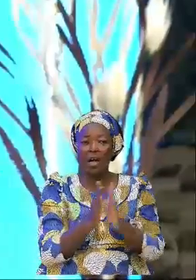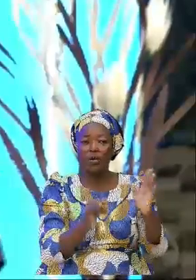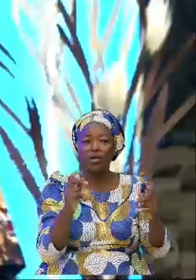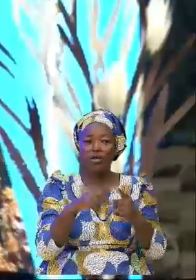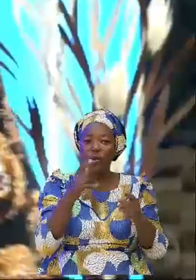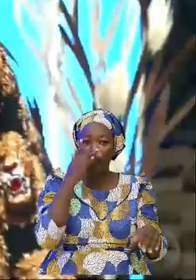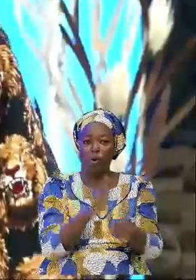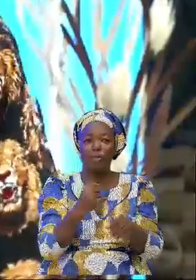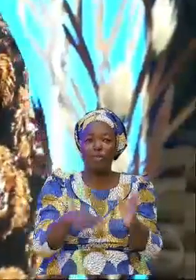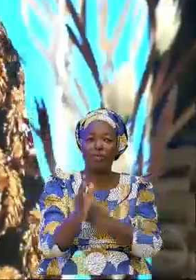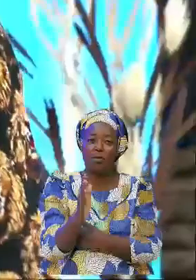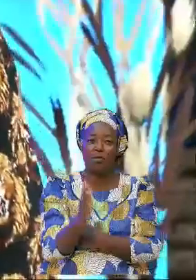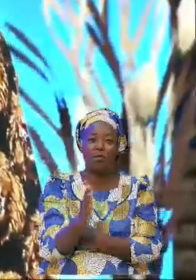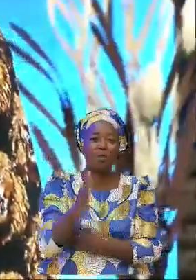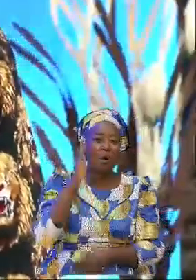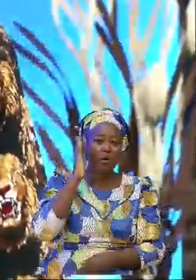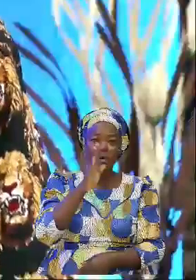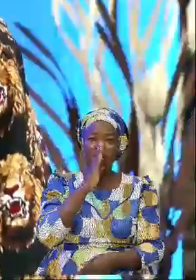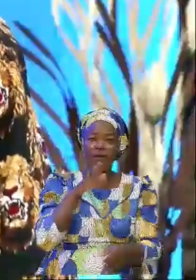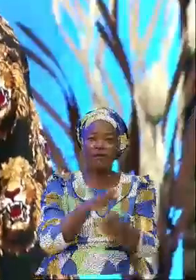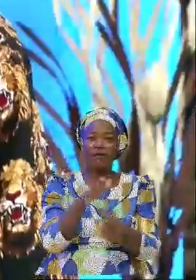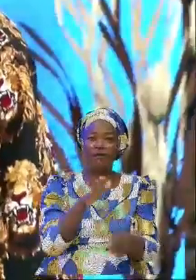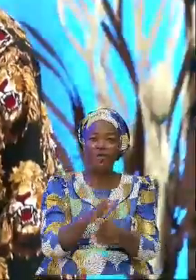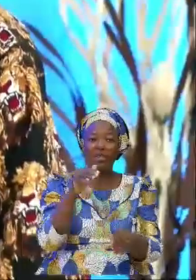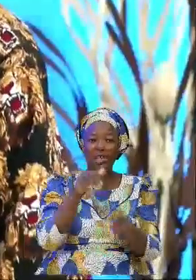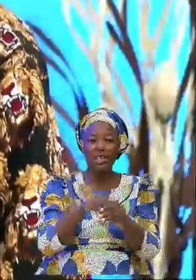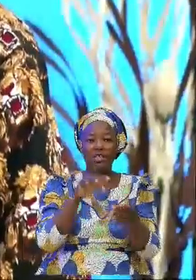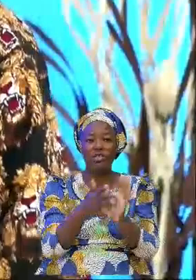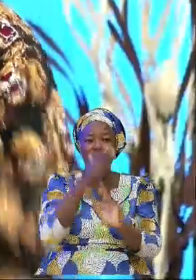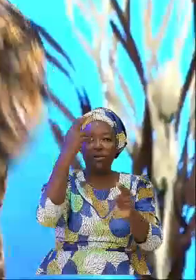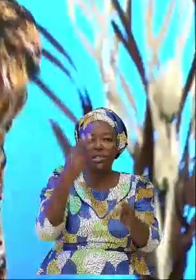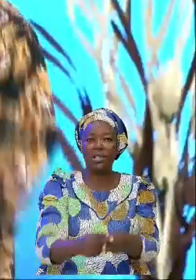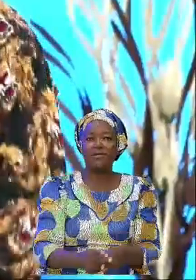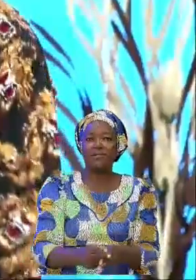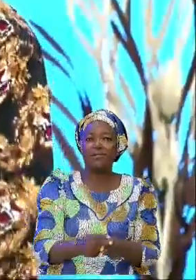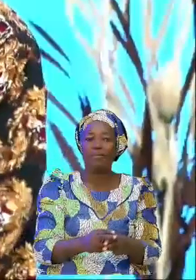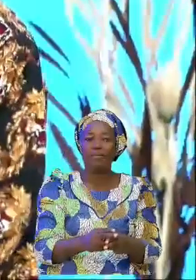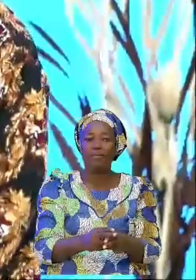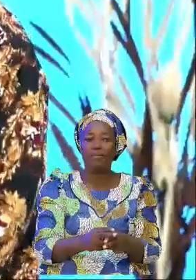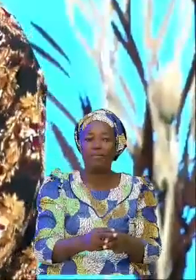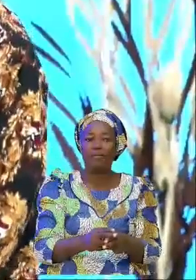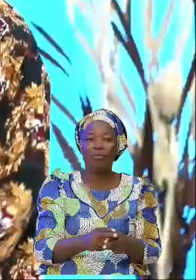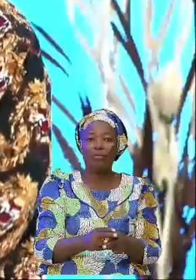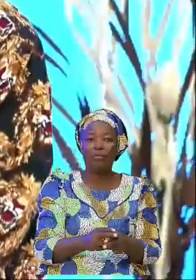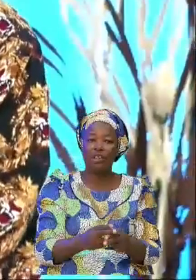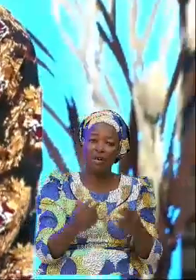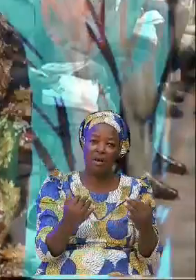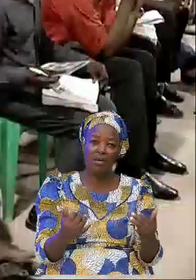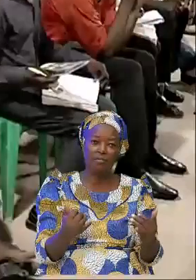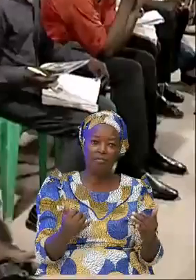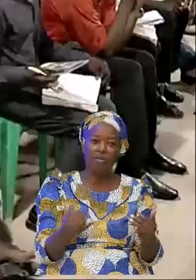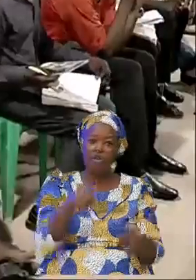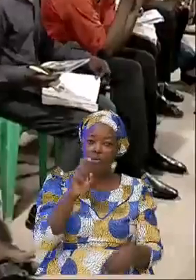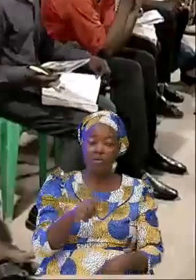And whatever you say, according to the promise of God, will be fulfilled in